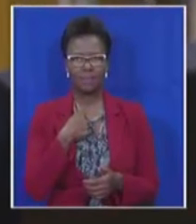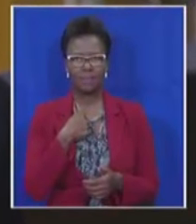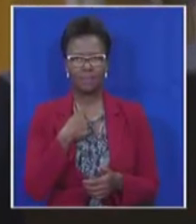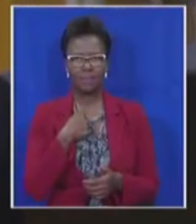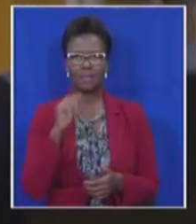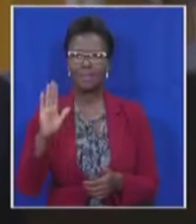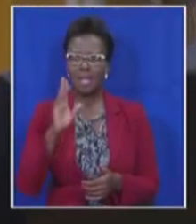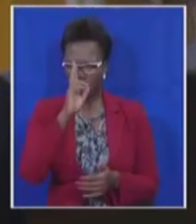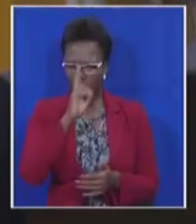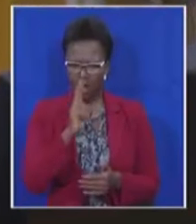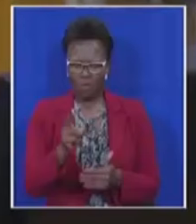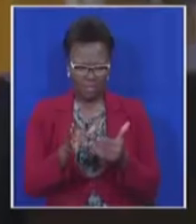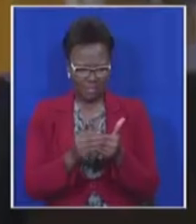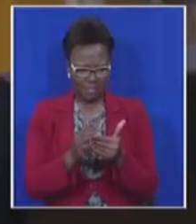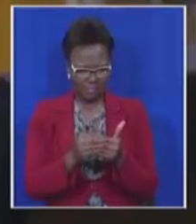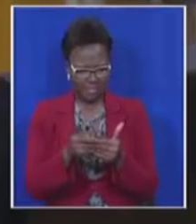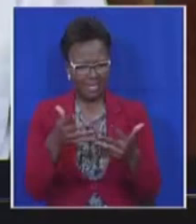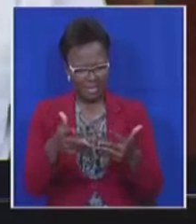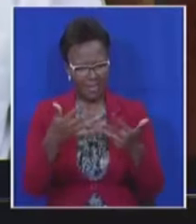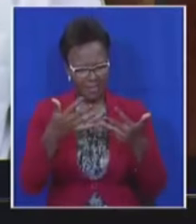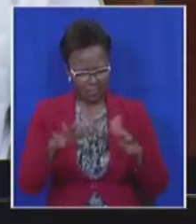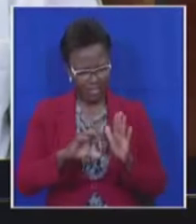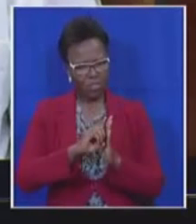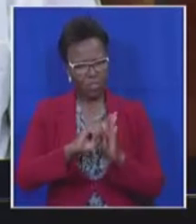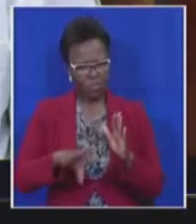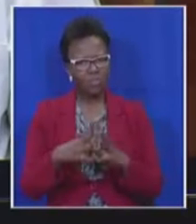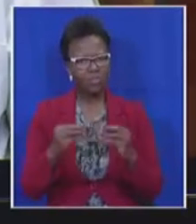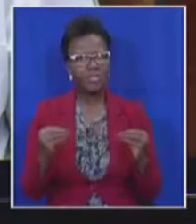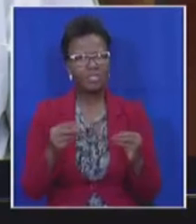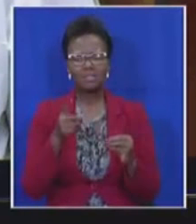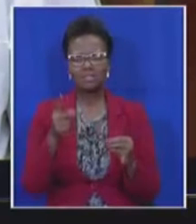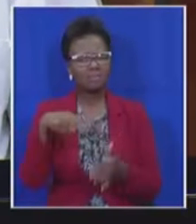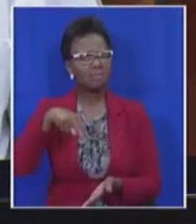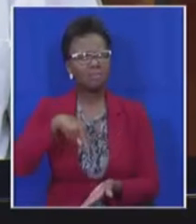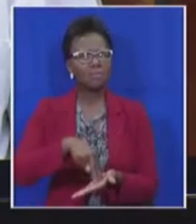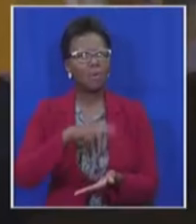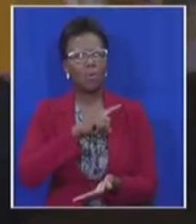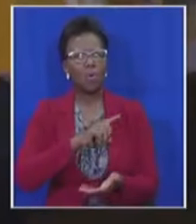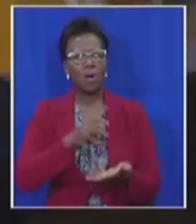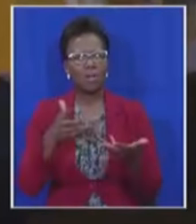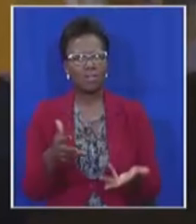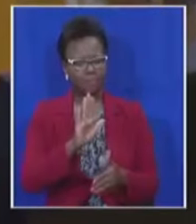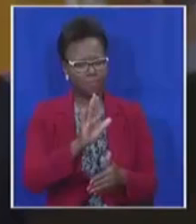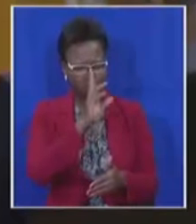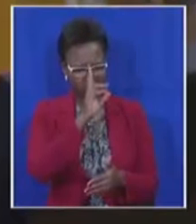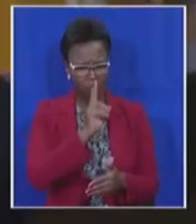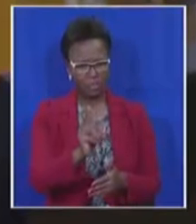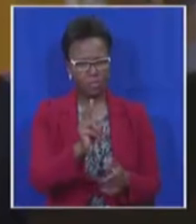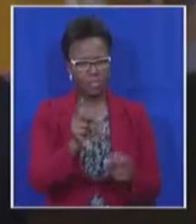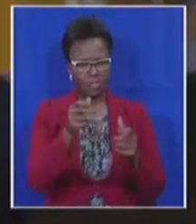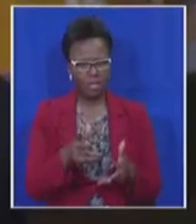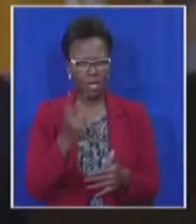Honourable members, the member has withdrawn. Yes, Honourable Mayor, what are you raising on? Honourable Deputy Speaker, it seems as